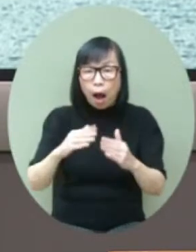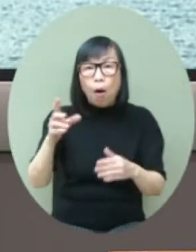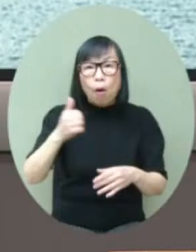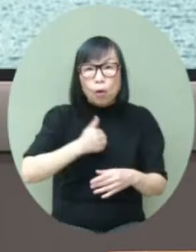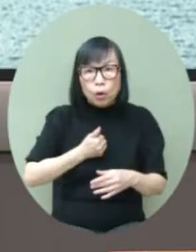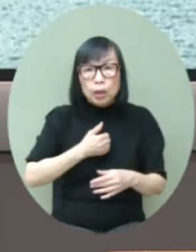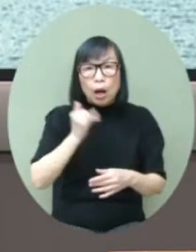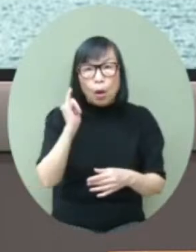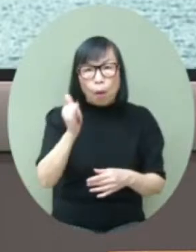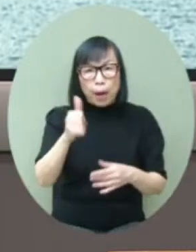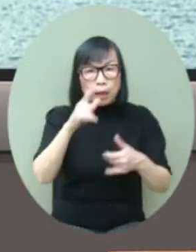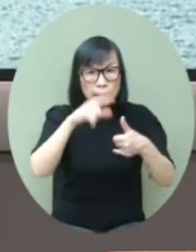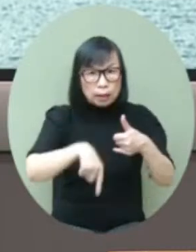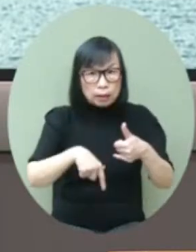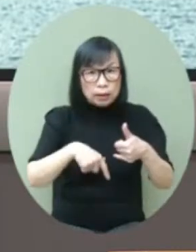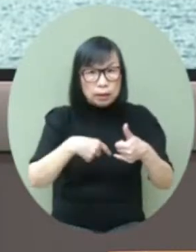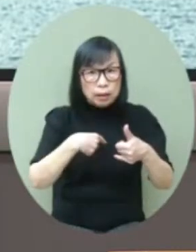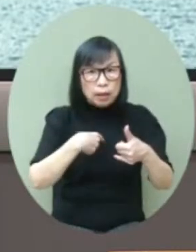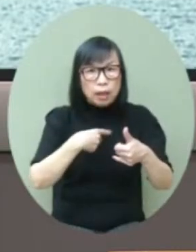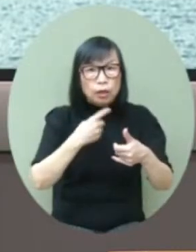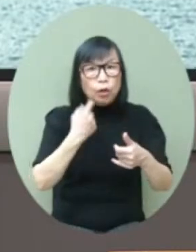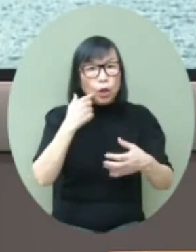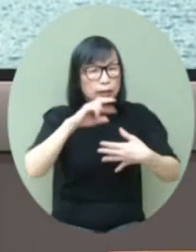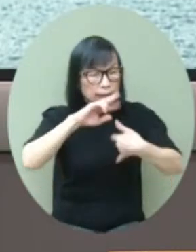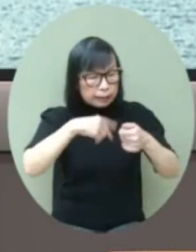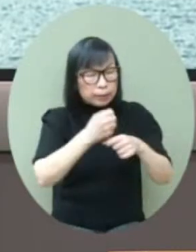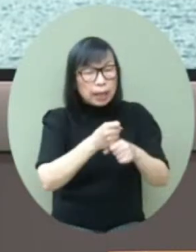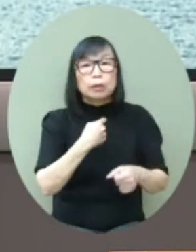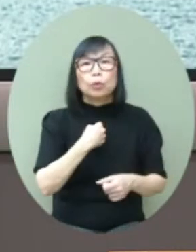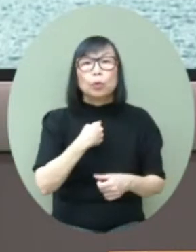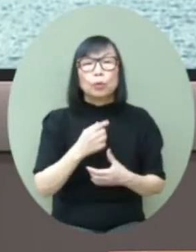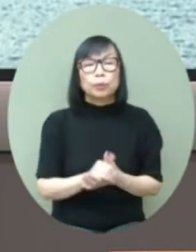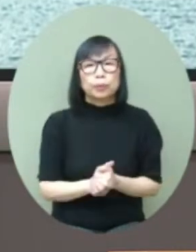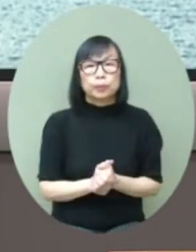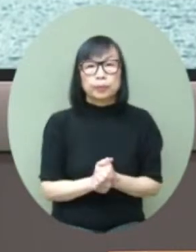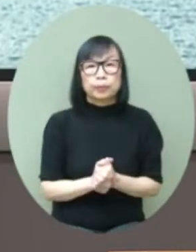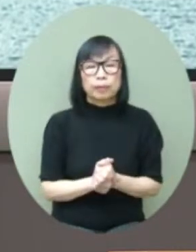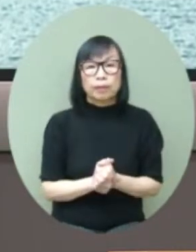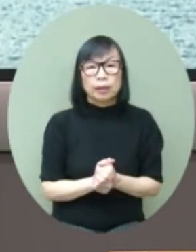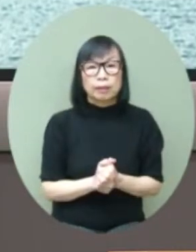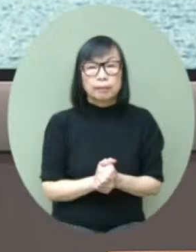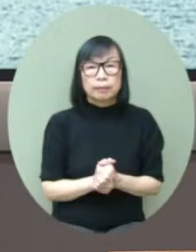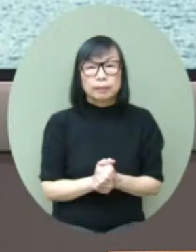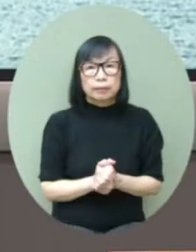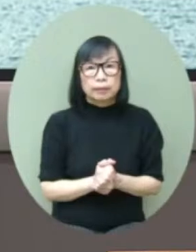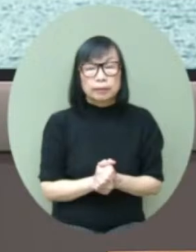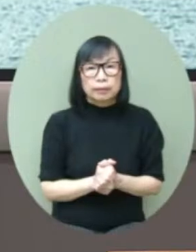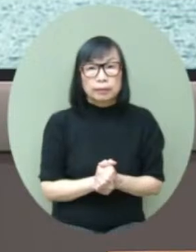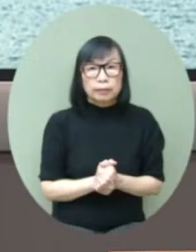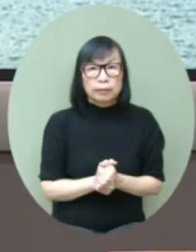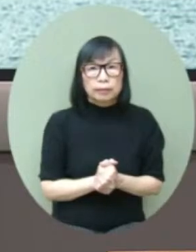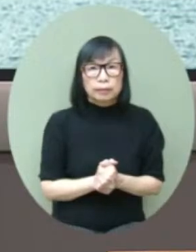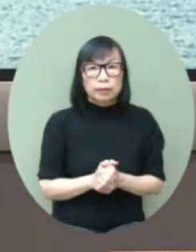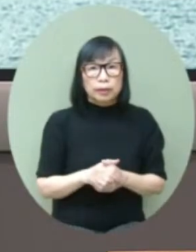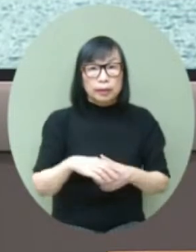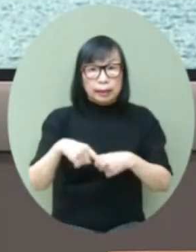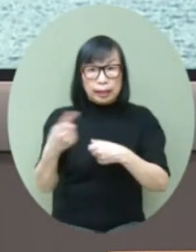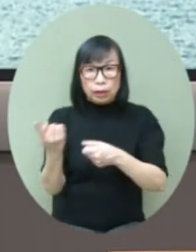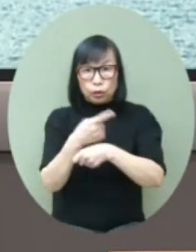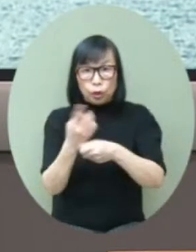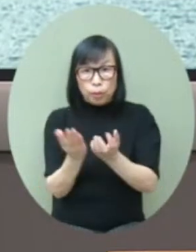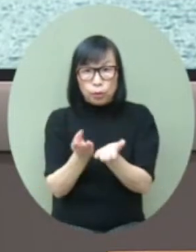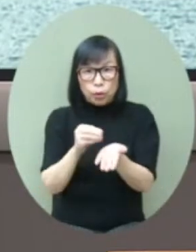the students and the teachers, about 600 odd in total will all have to be